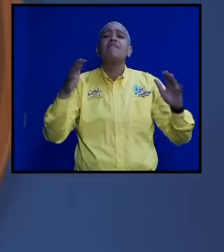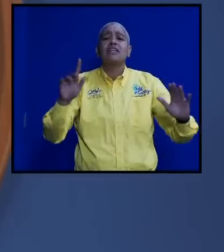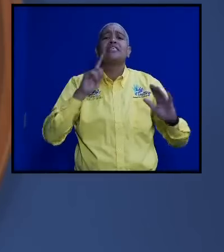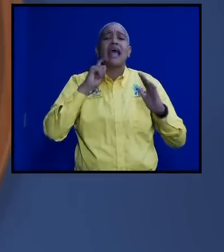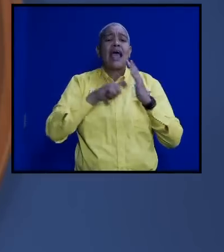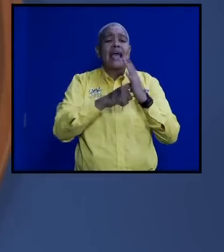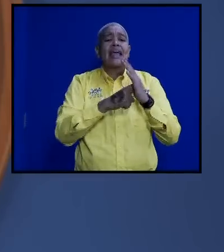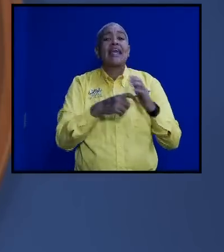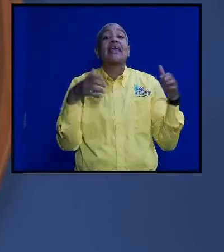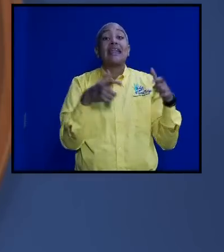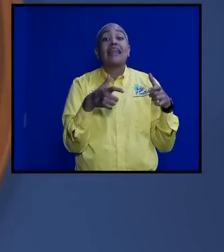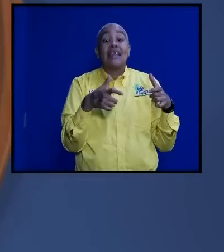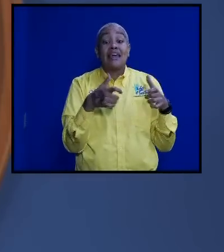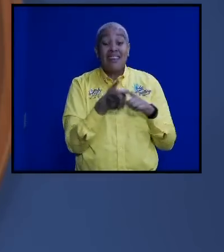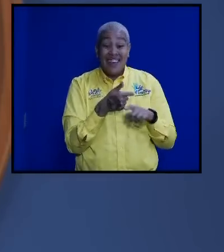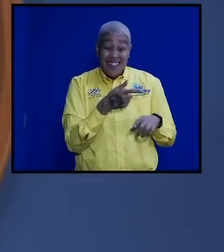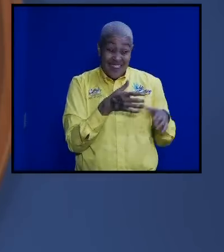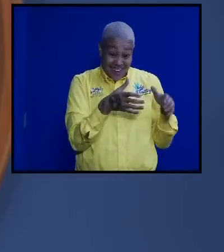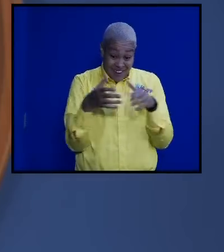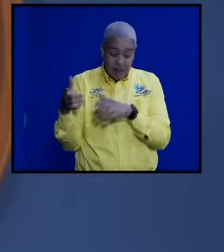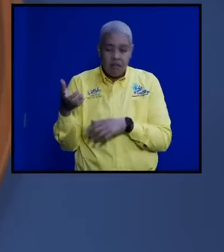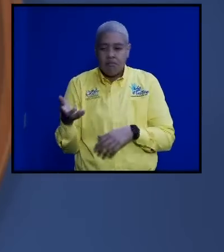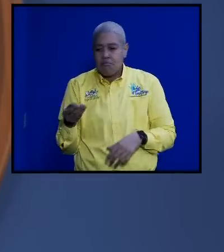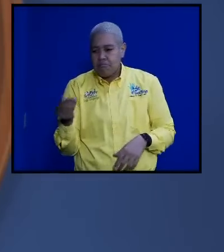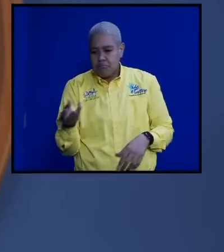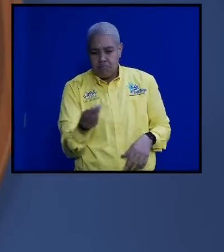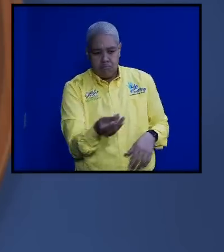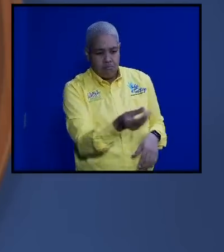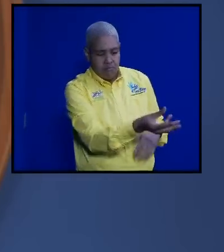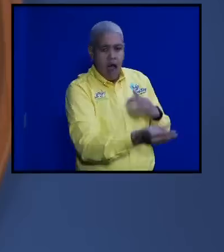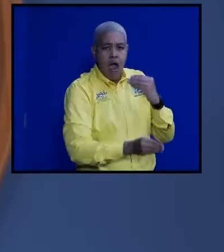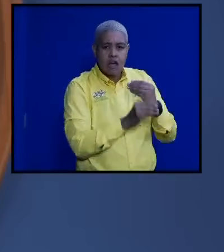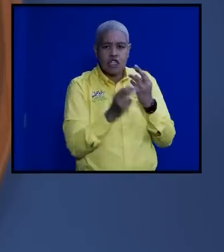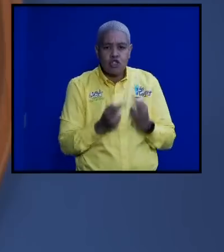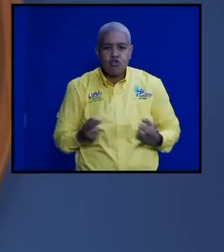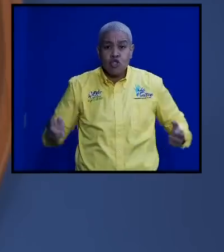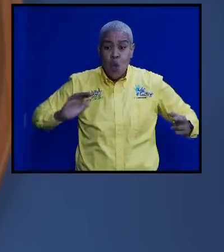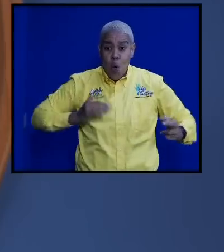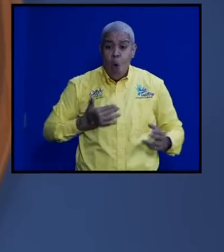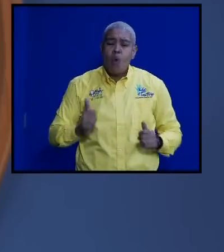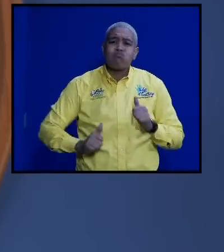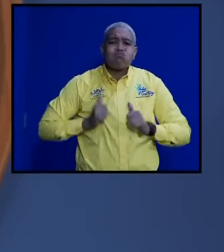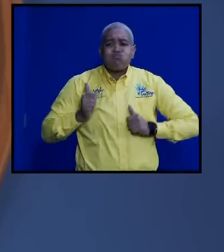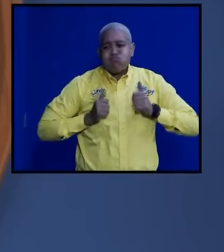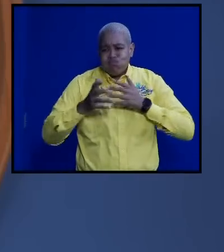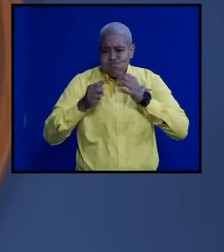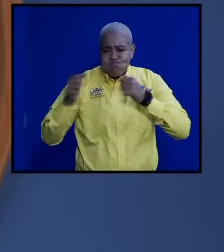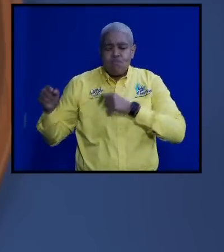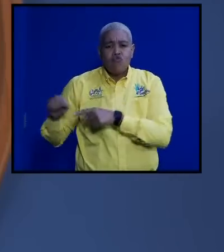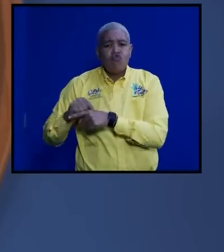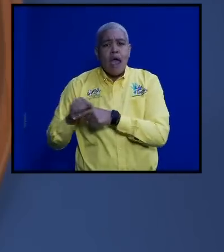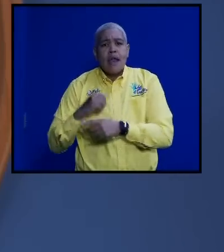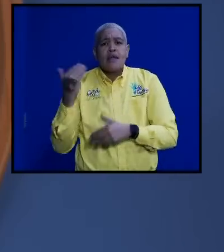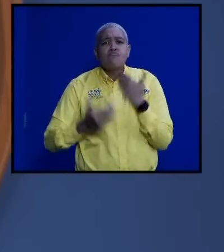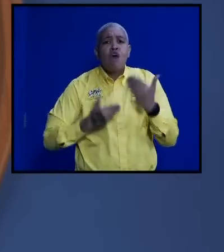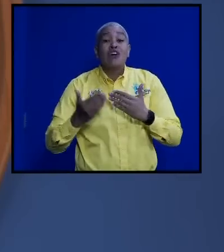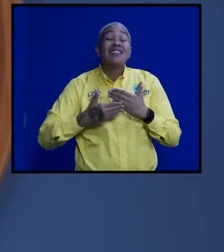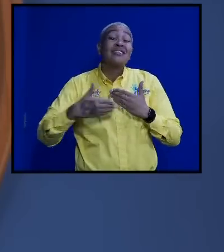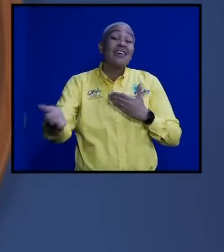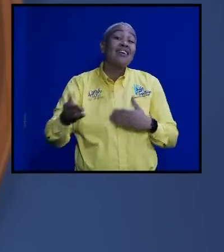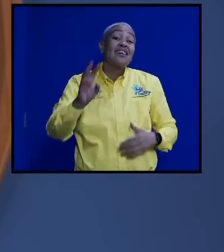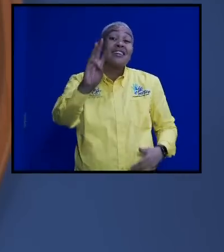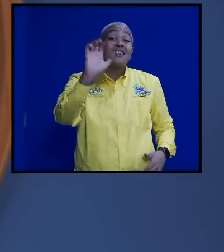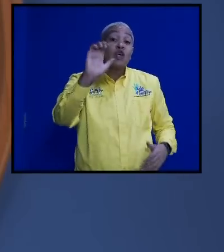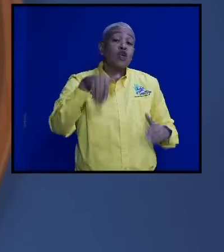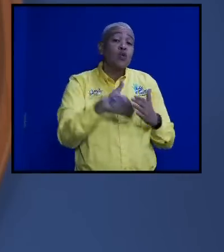divisions benefited from additional resources. Our aggressive recruiting and training process allowed us to graduate over 600